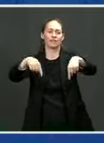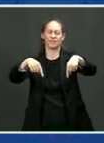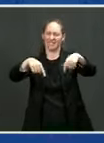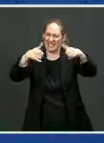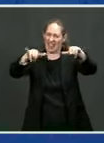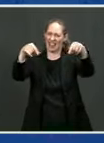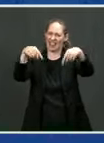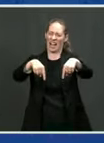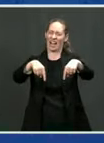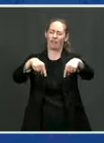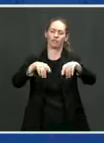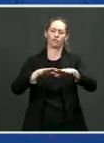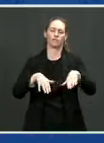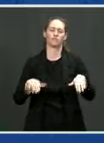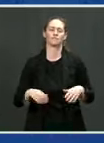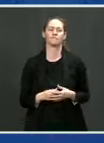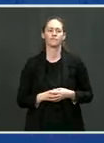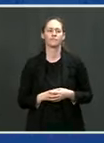you know,